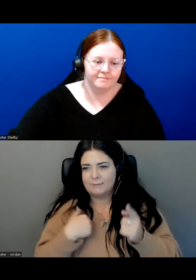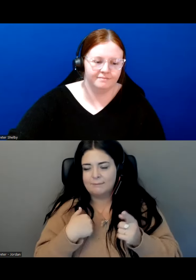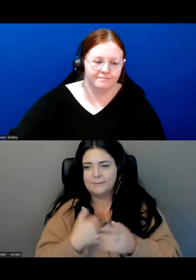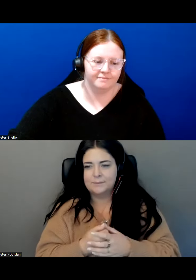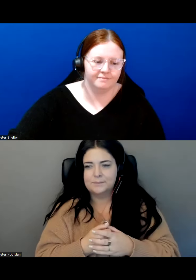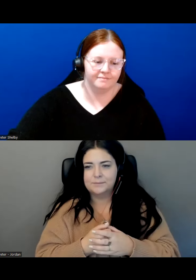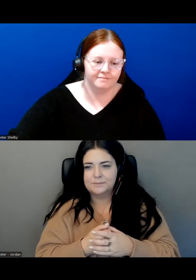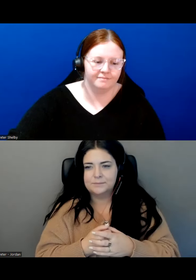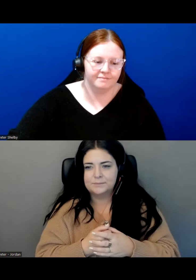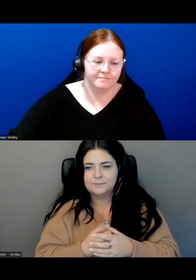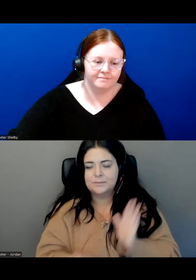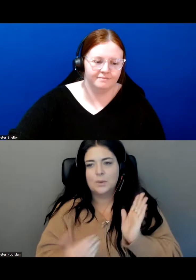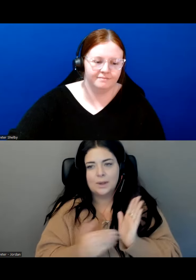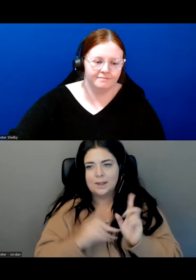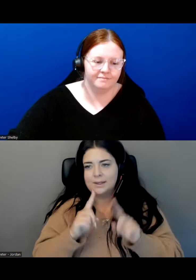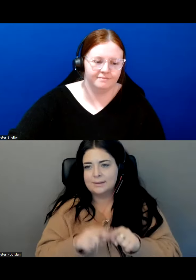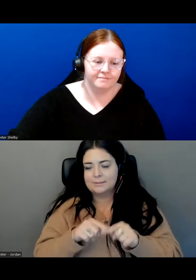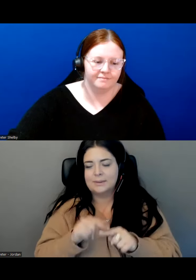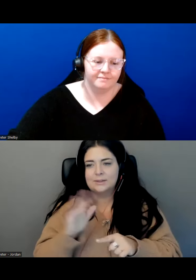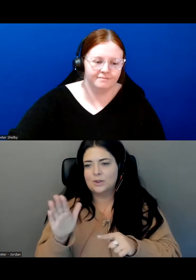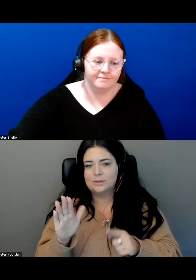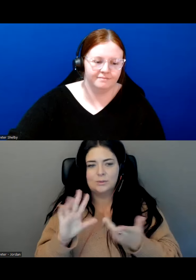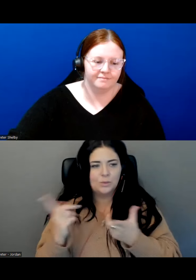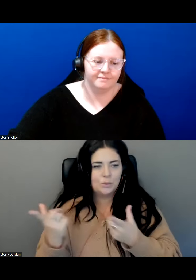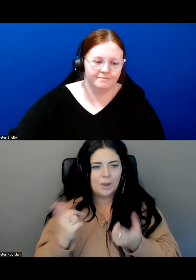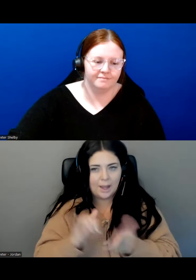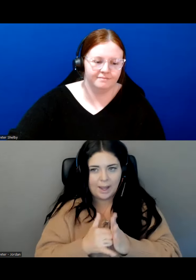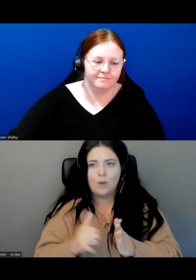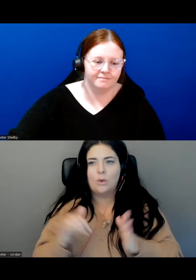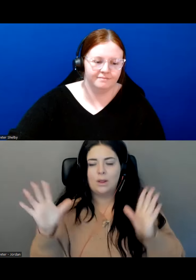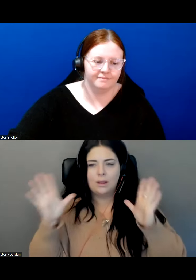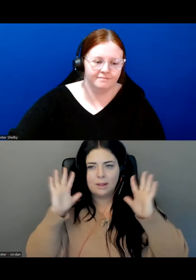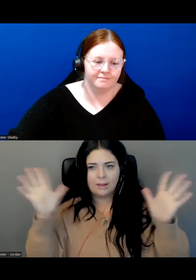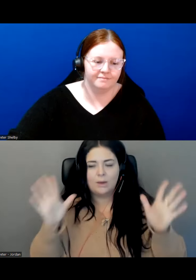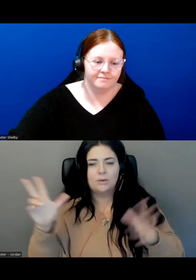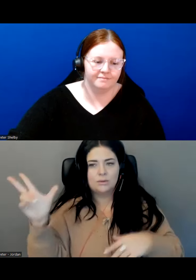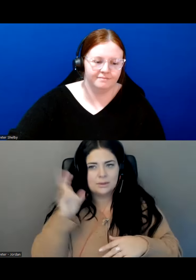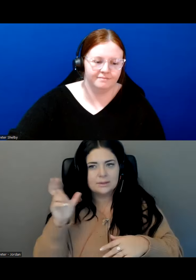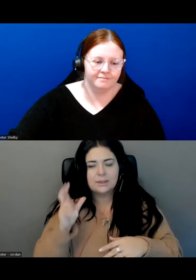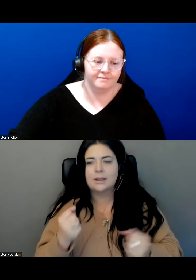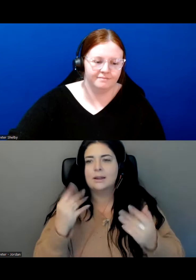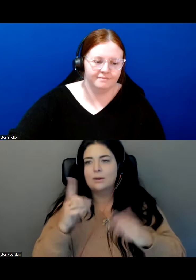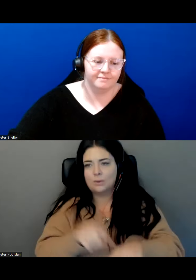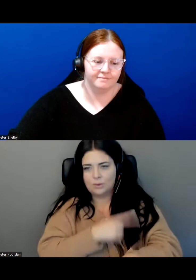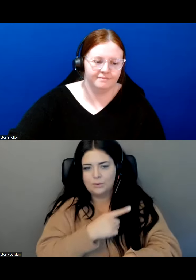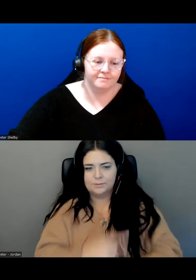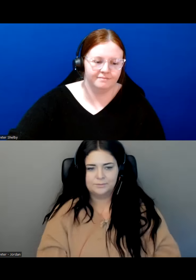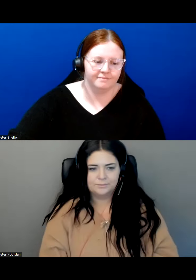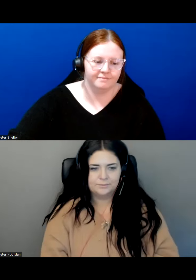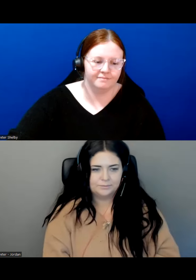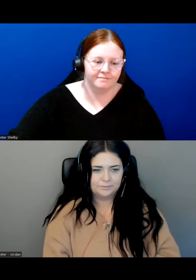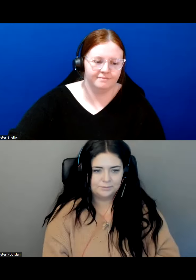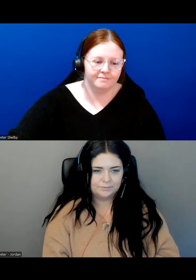generally, all depends on the level that you're listening at and for the length of time too. Okay, thank you so